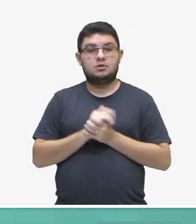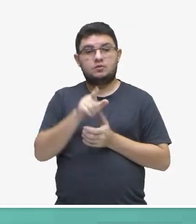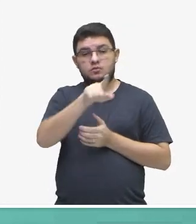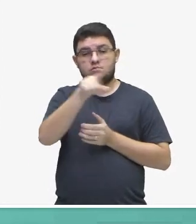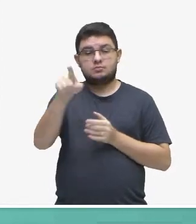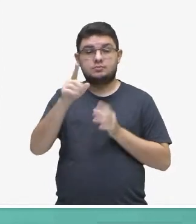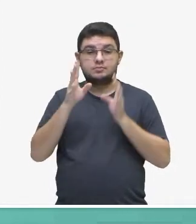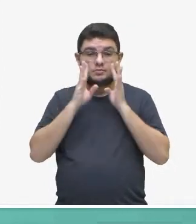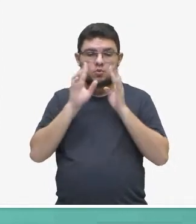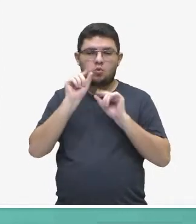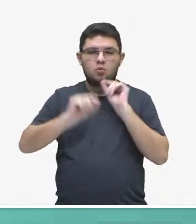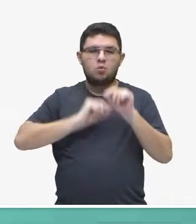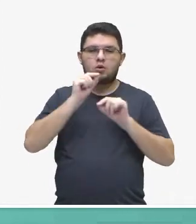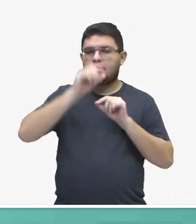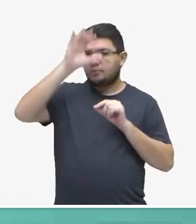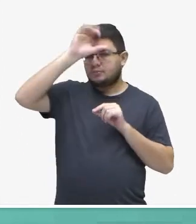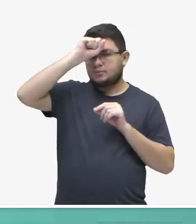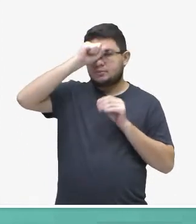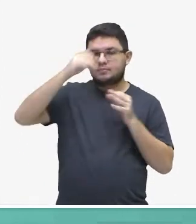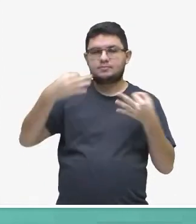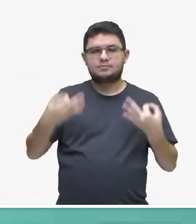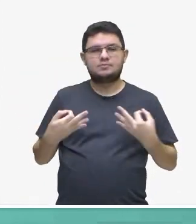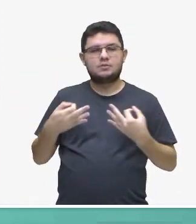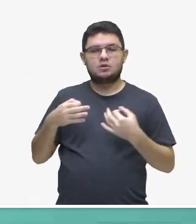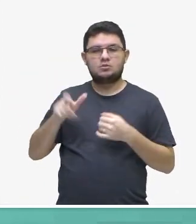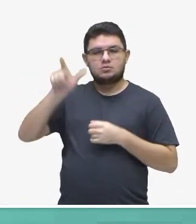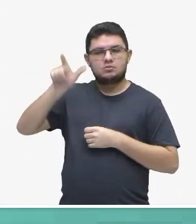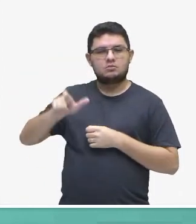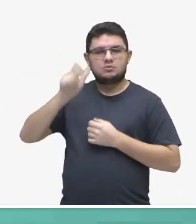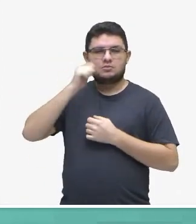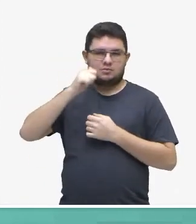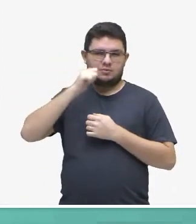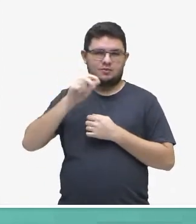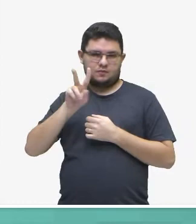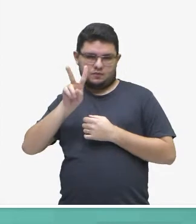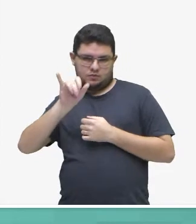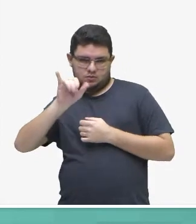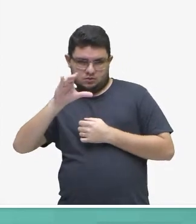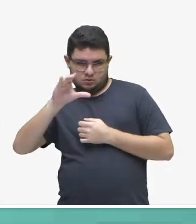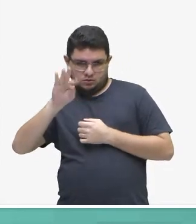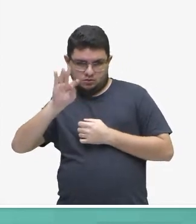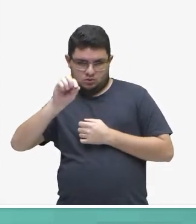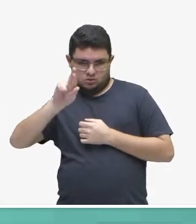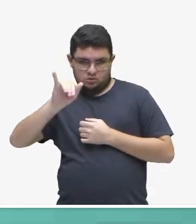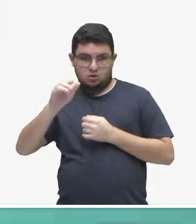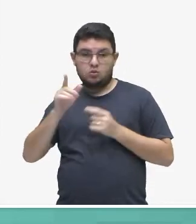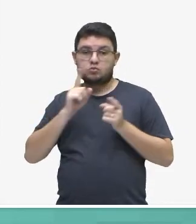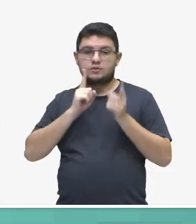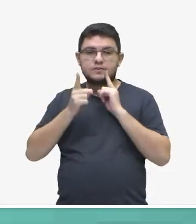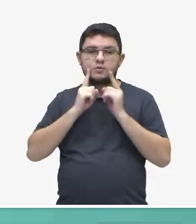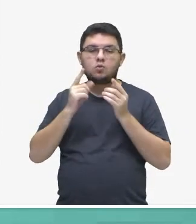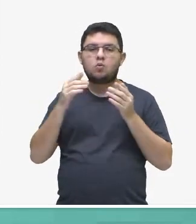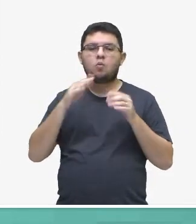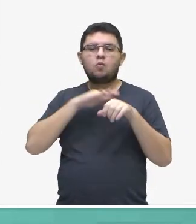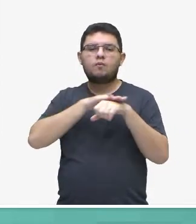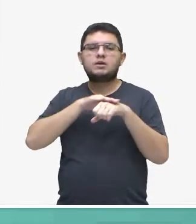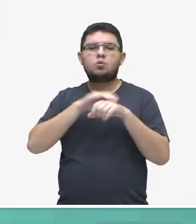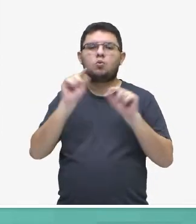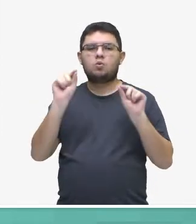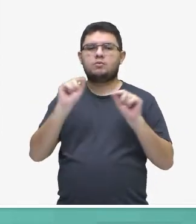de meditação da personagem Vitória, né? Vamos ver o que ela e a professora dela estão conversando. Let's go!